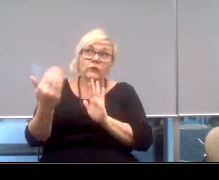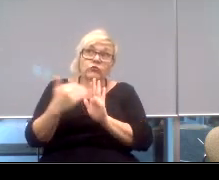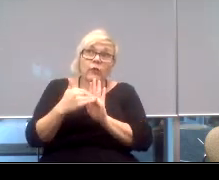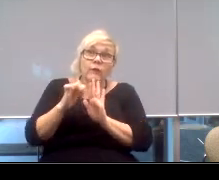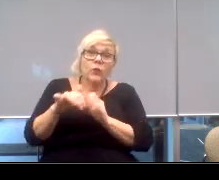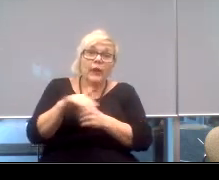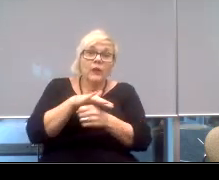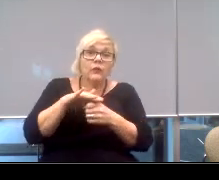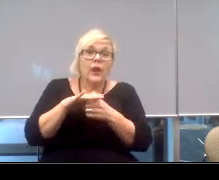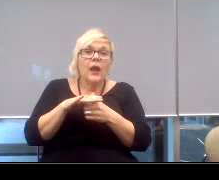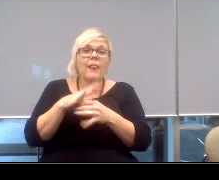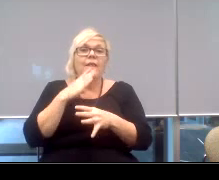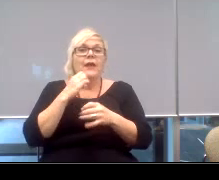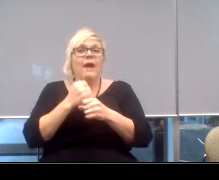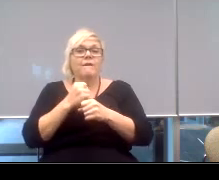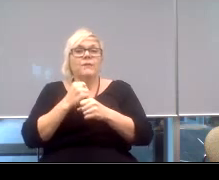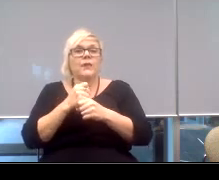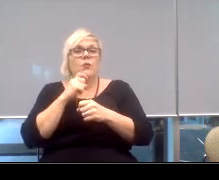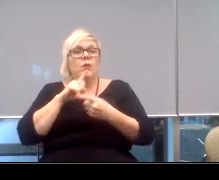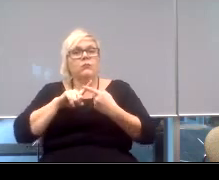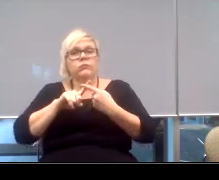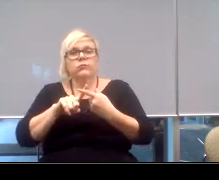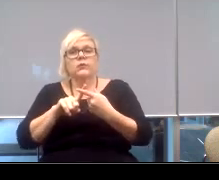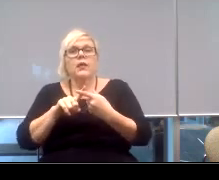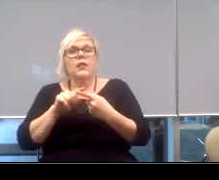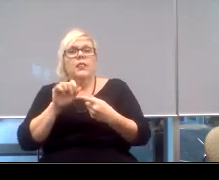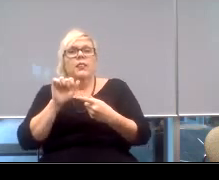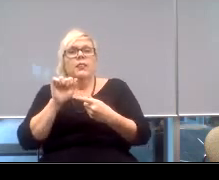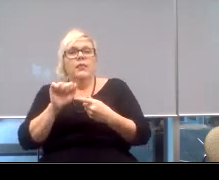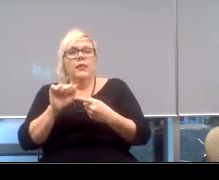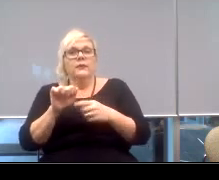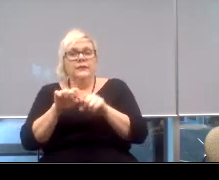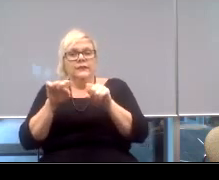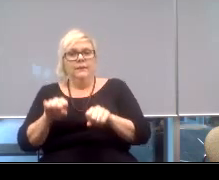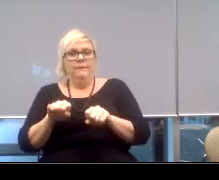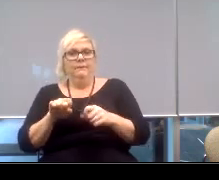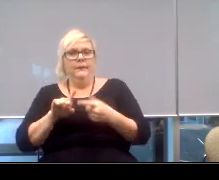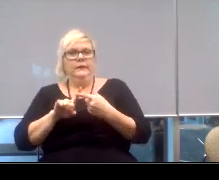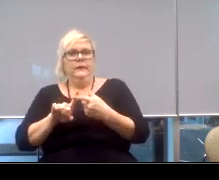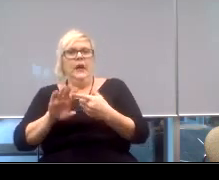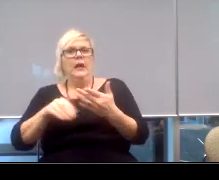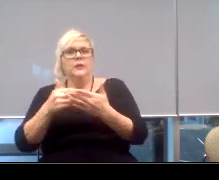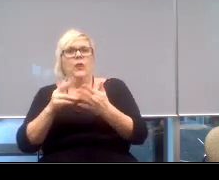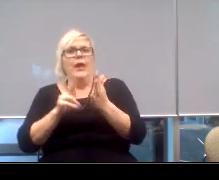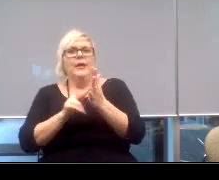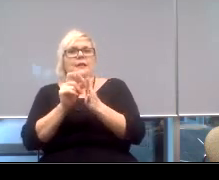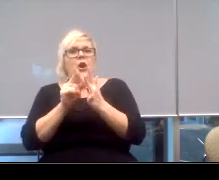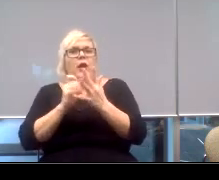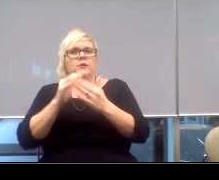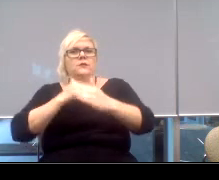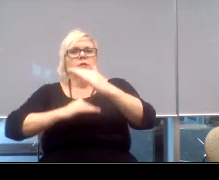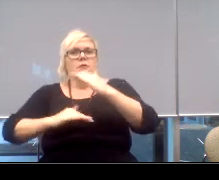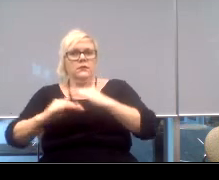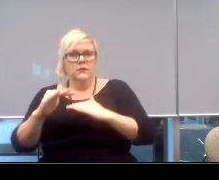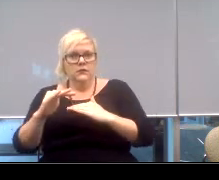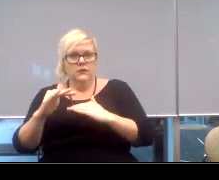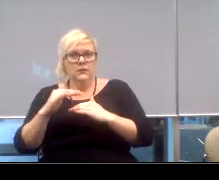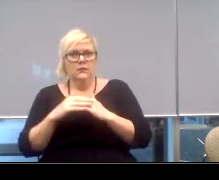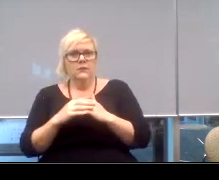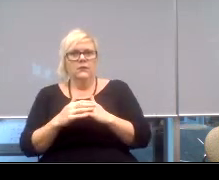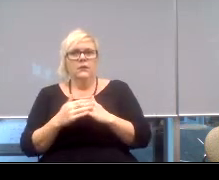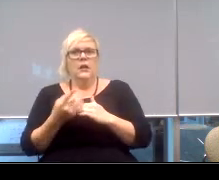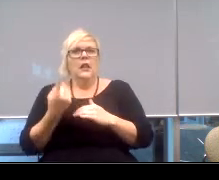systems operate for all registered providers. A nationally consistent quality and safeguards framework was announced in